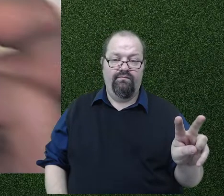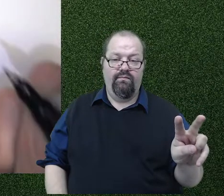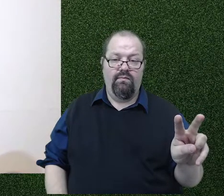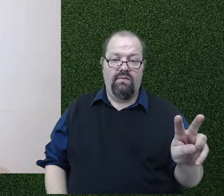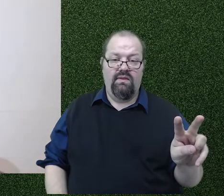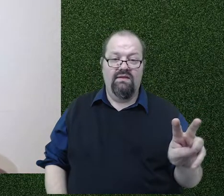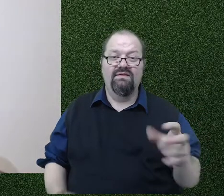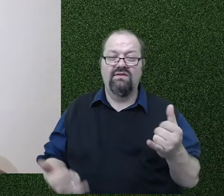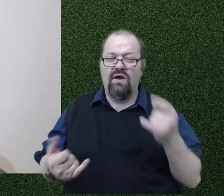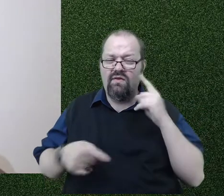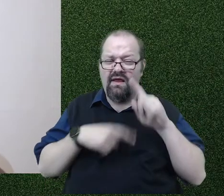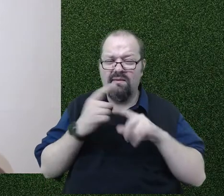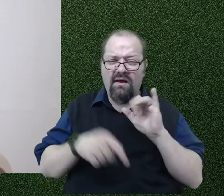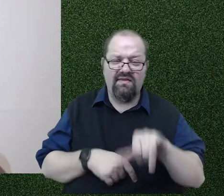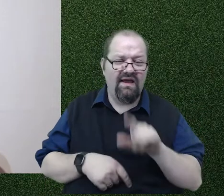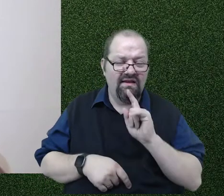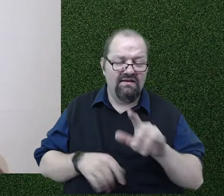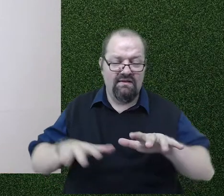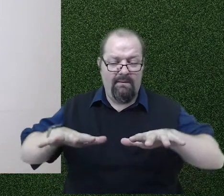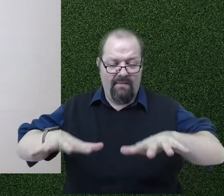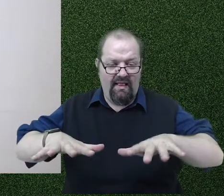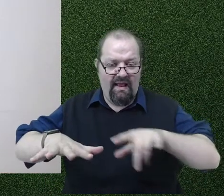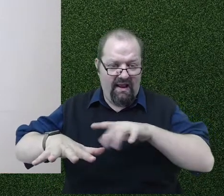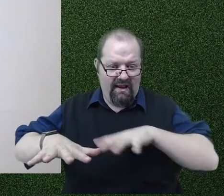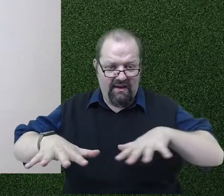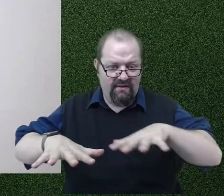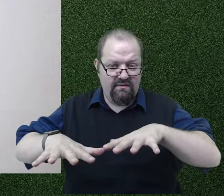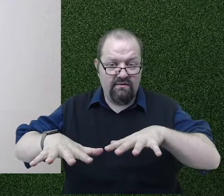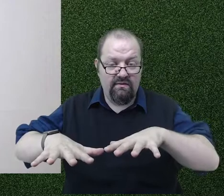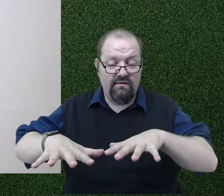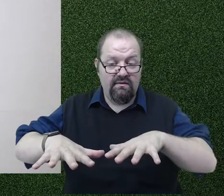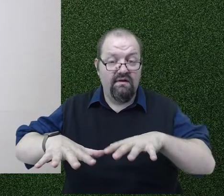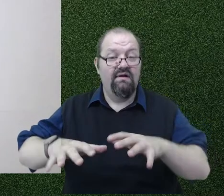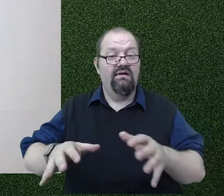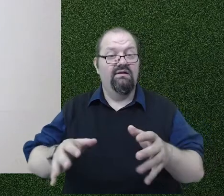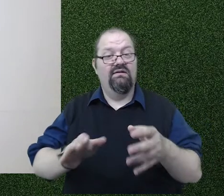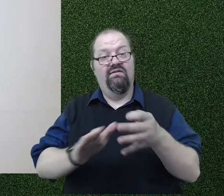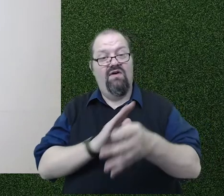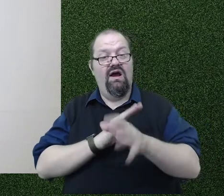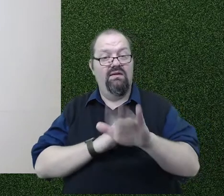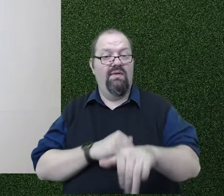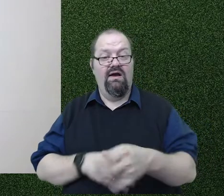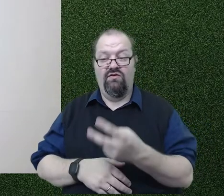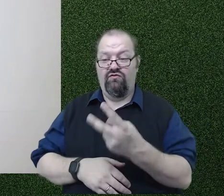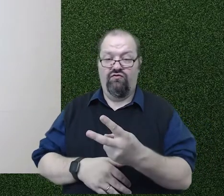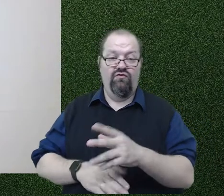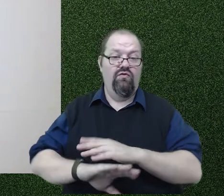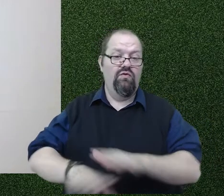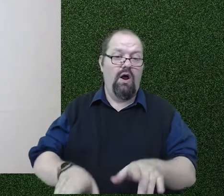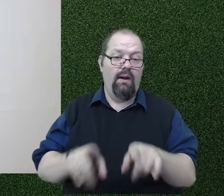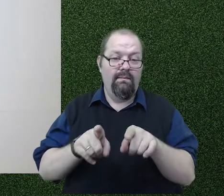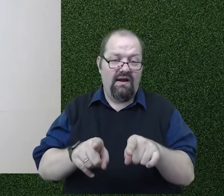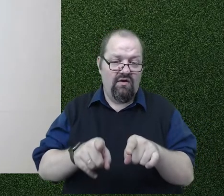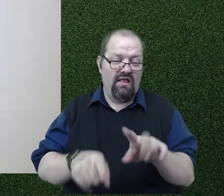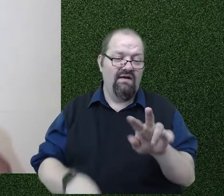So I'm thinking of this as the plane that's defined by these two non-parallel vectors, u and v.